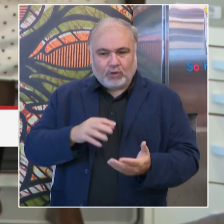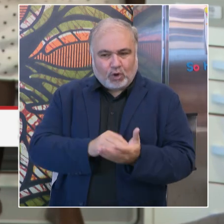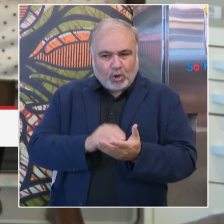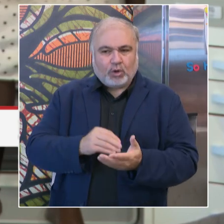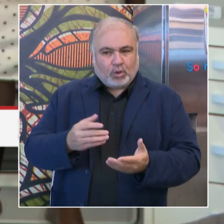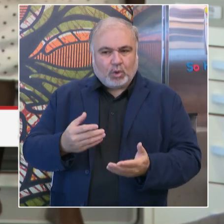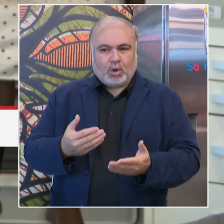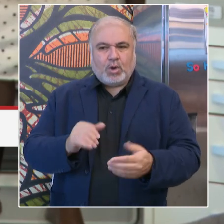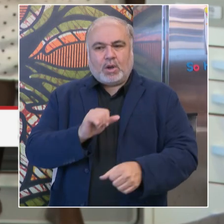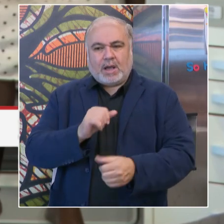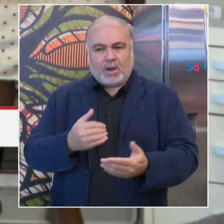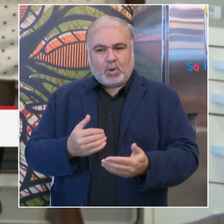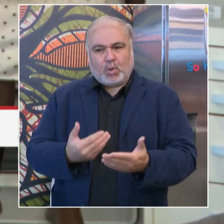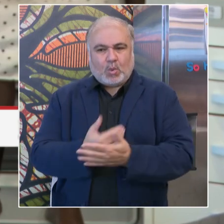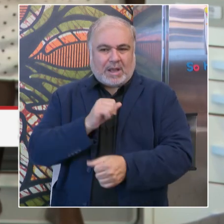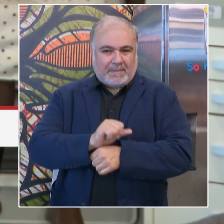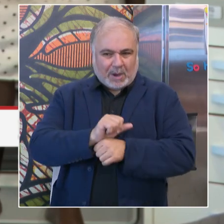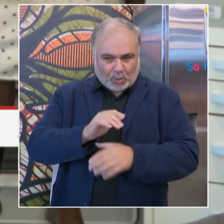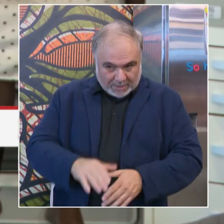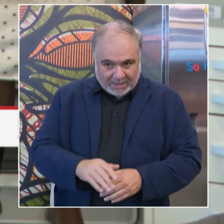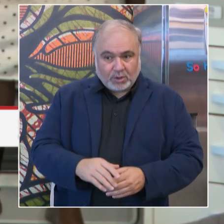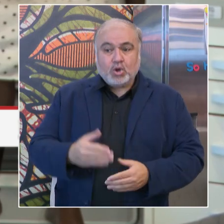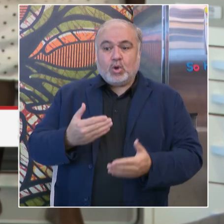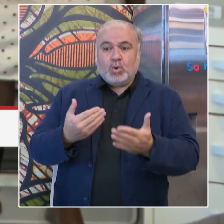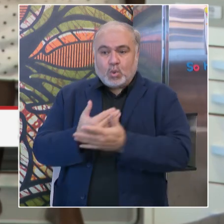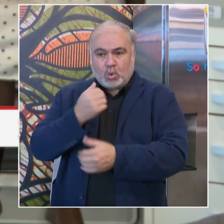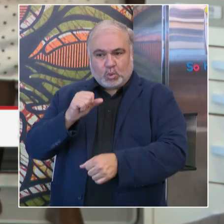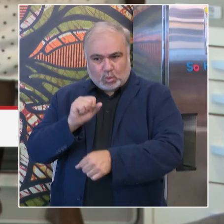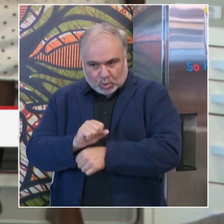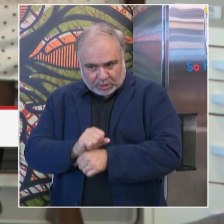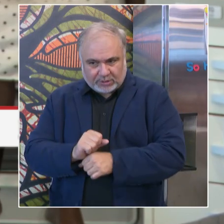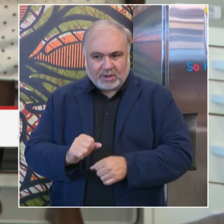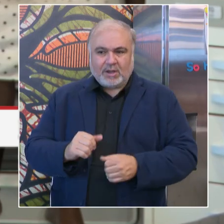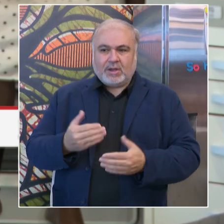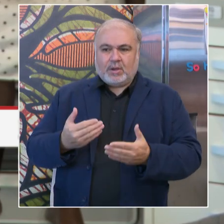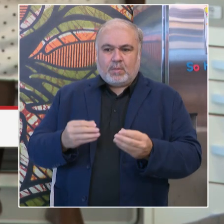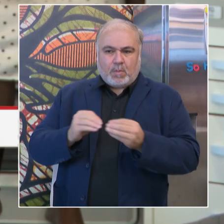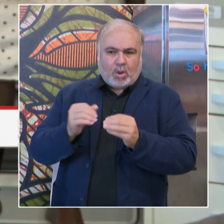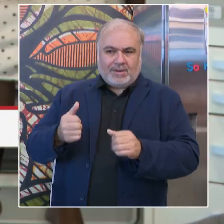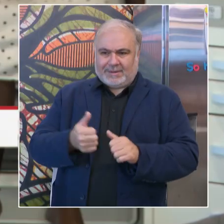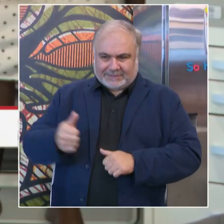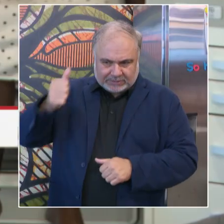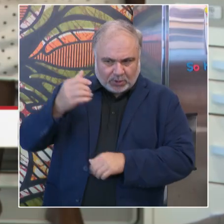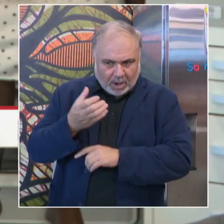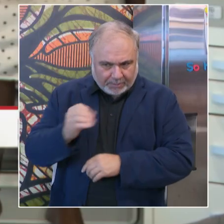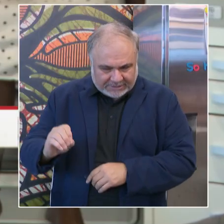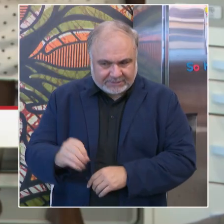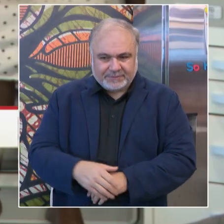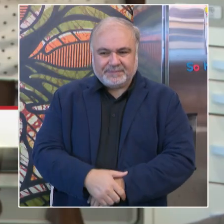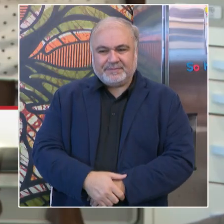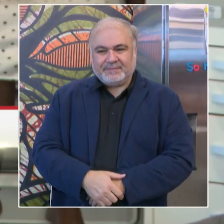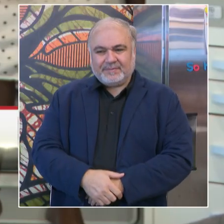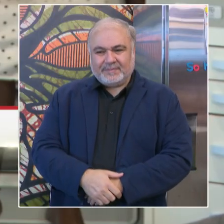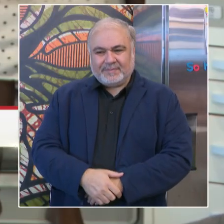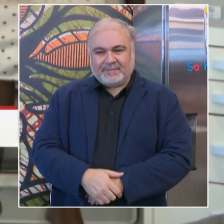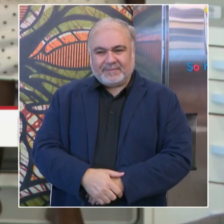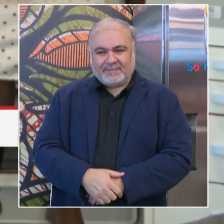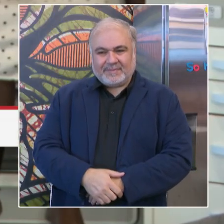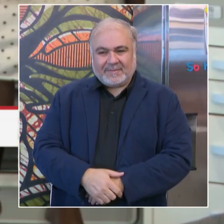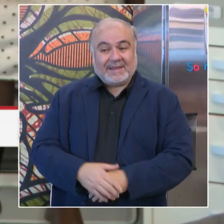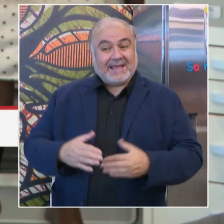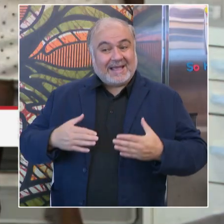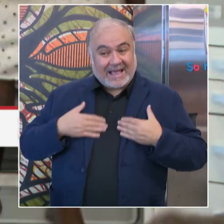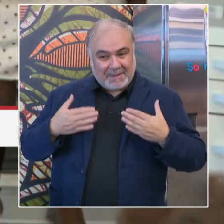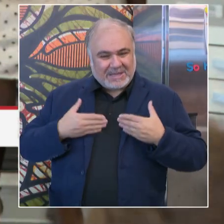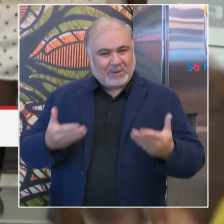jobs, great employer, great work, and we love that for Ward 8. It's my pleasure to welcome Jackie Bowens, Executive Director and CEO of the